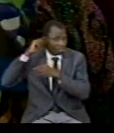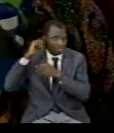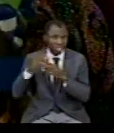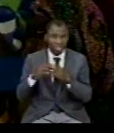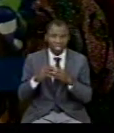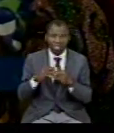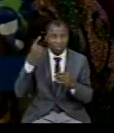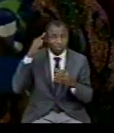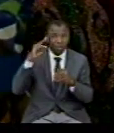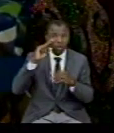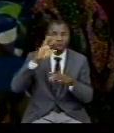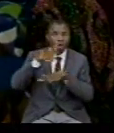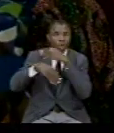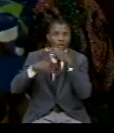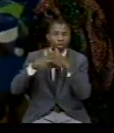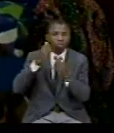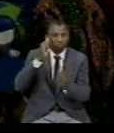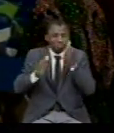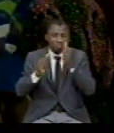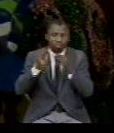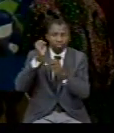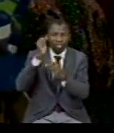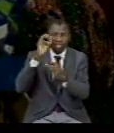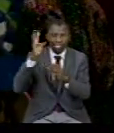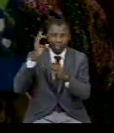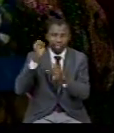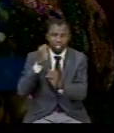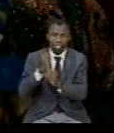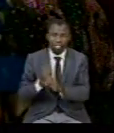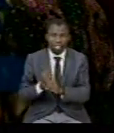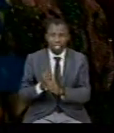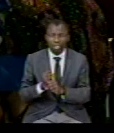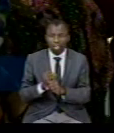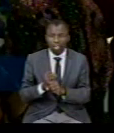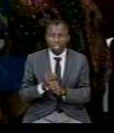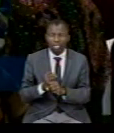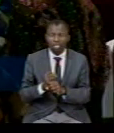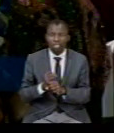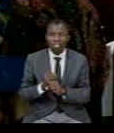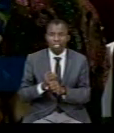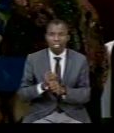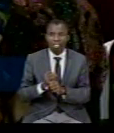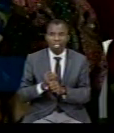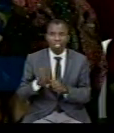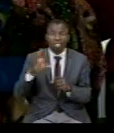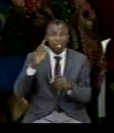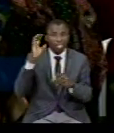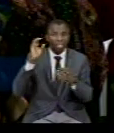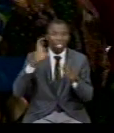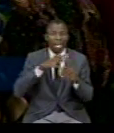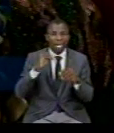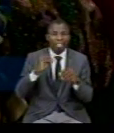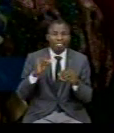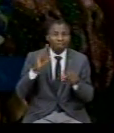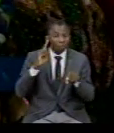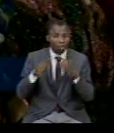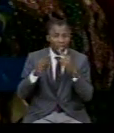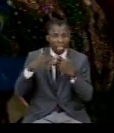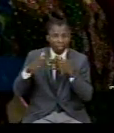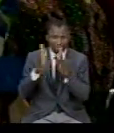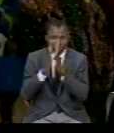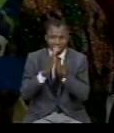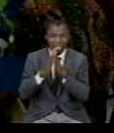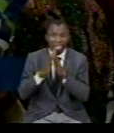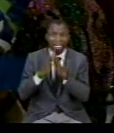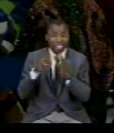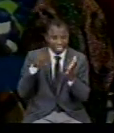almost 6 years. But to God be the glory, tonight we couldn't see the swelling again. After the prayer